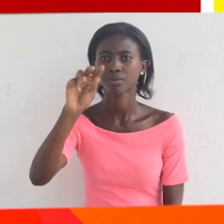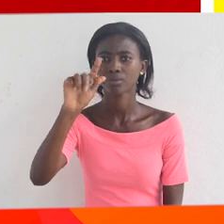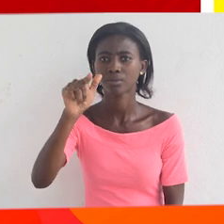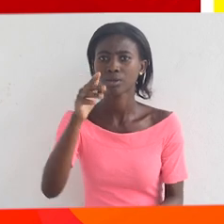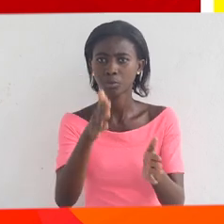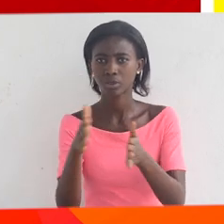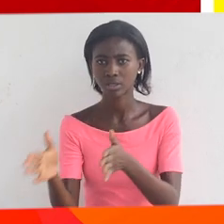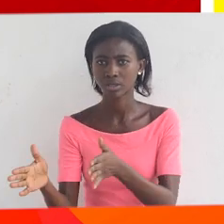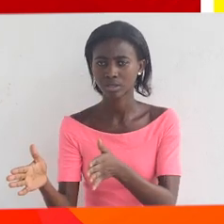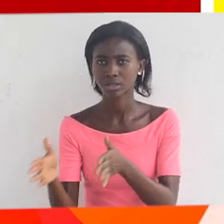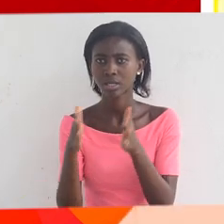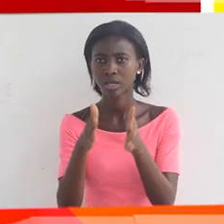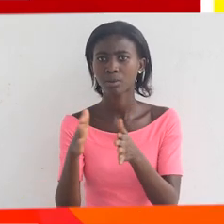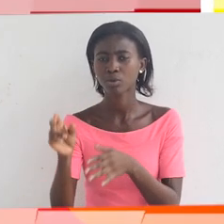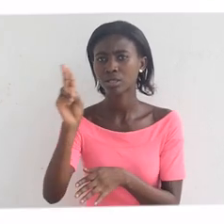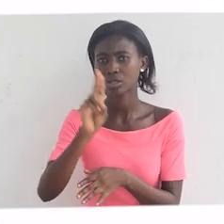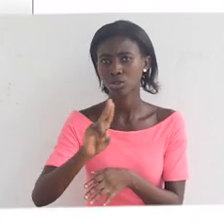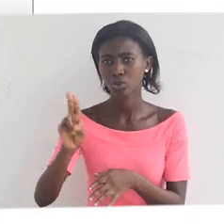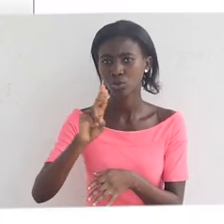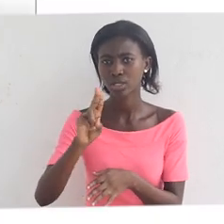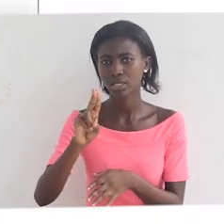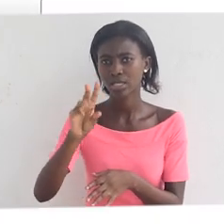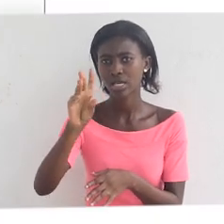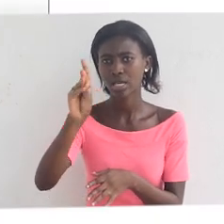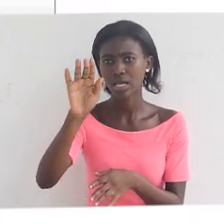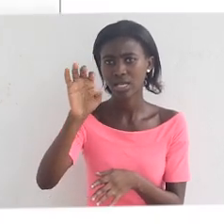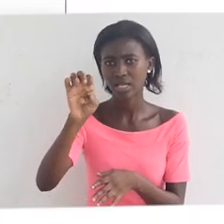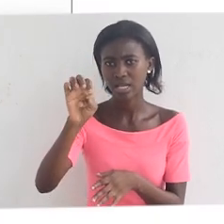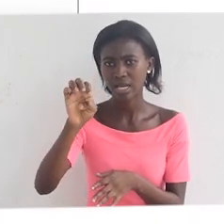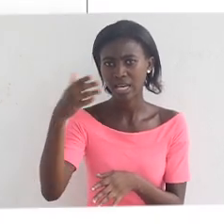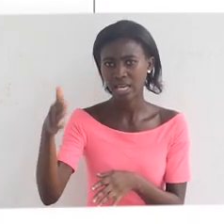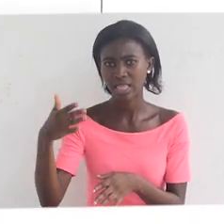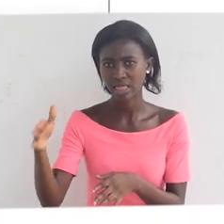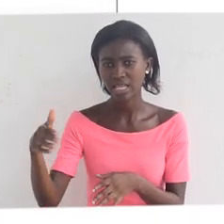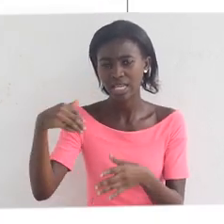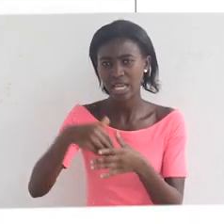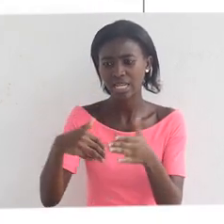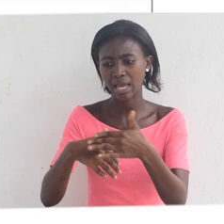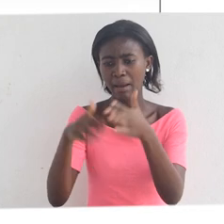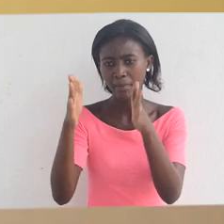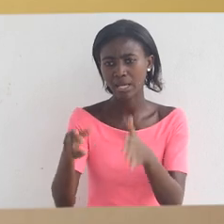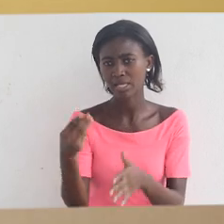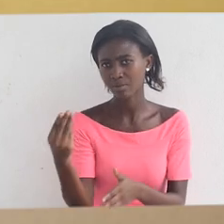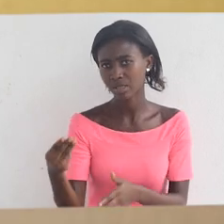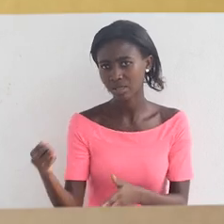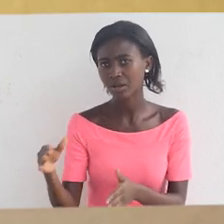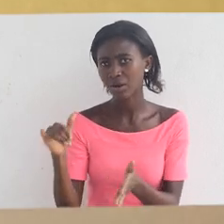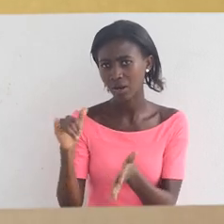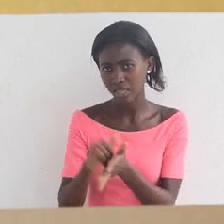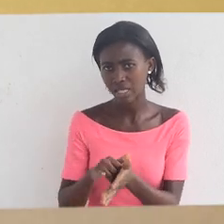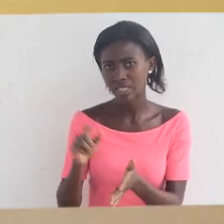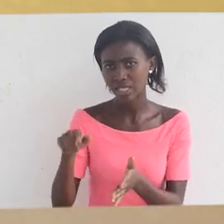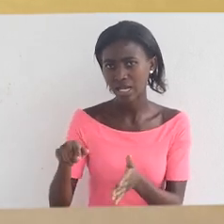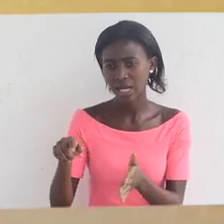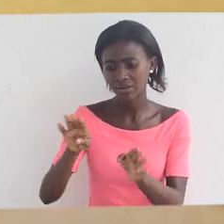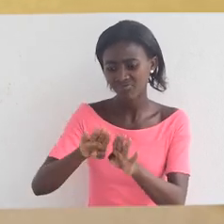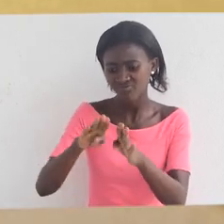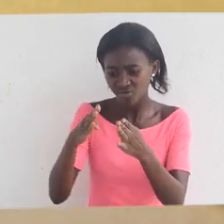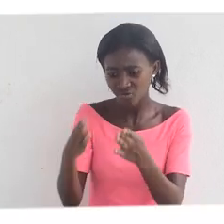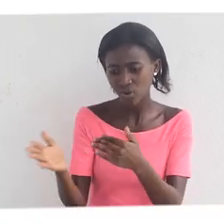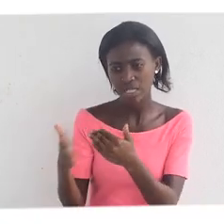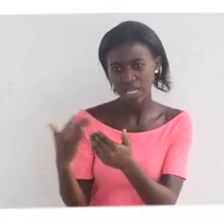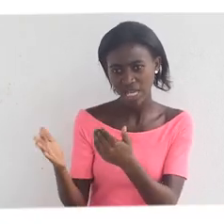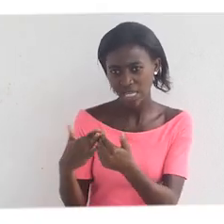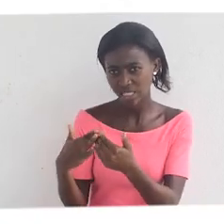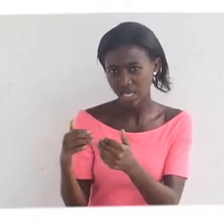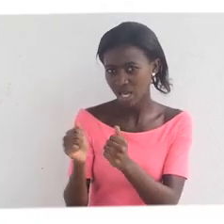Creasing process. A process using a die creates grease in the packaging material so that it can